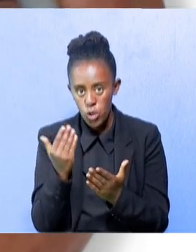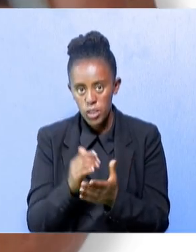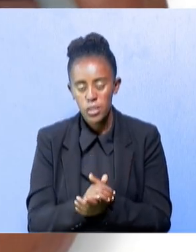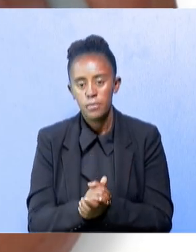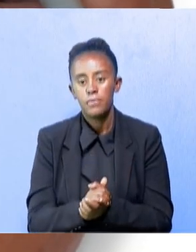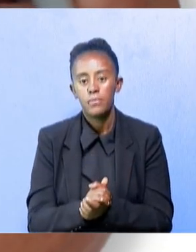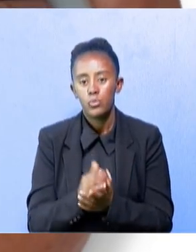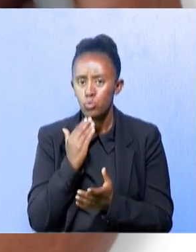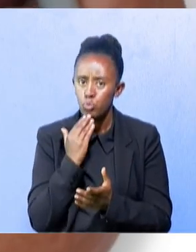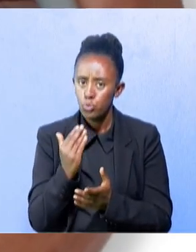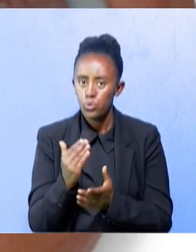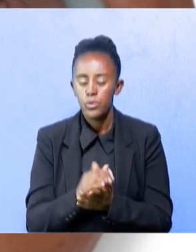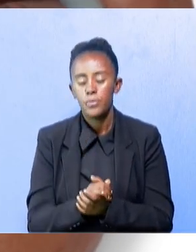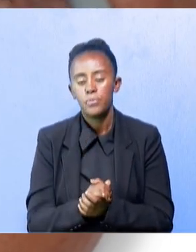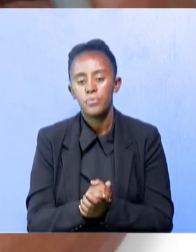Good.